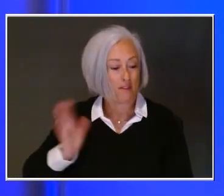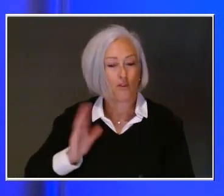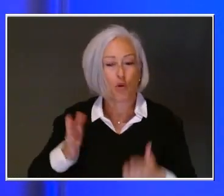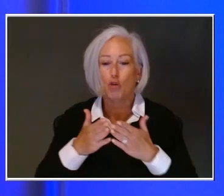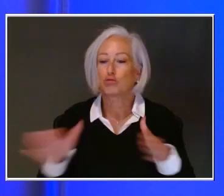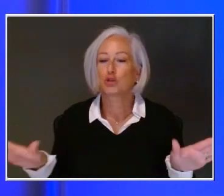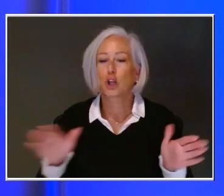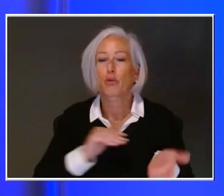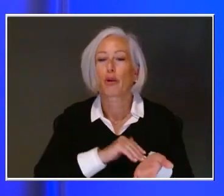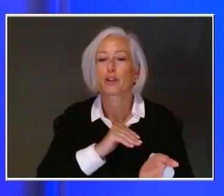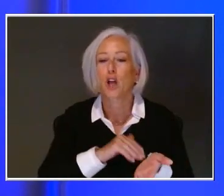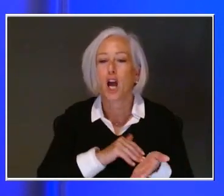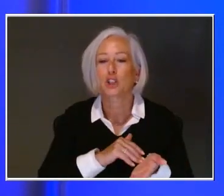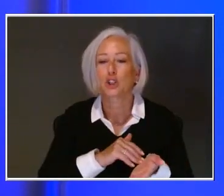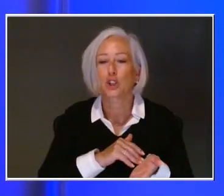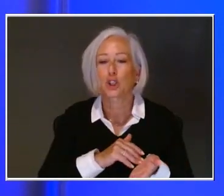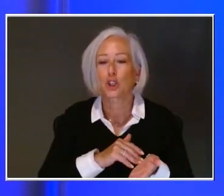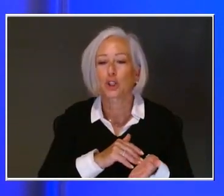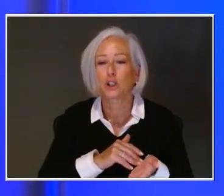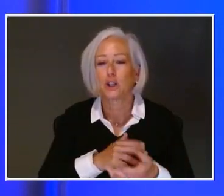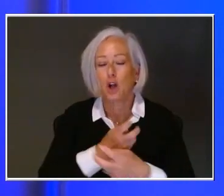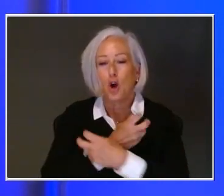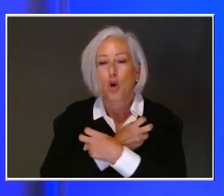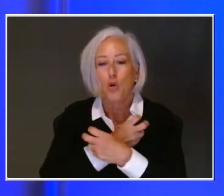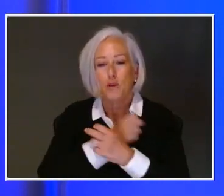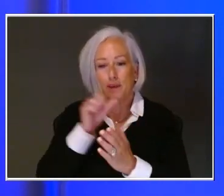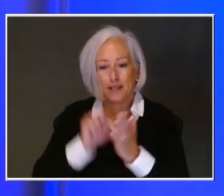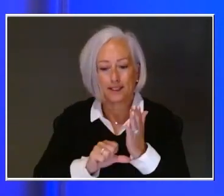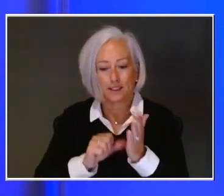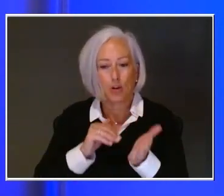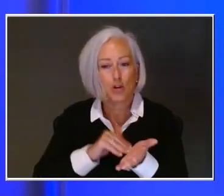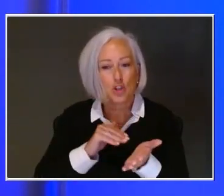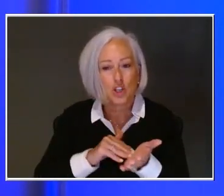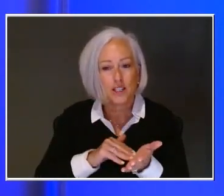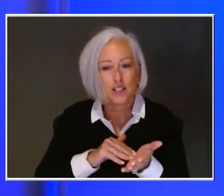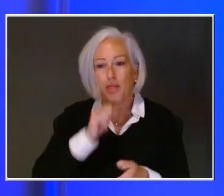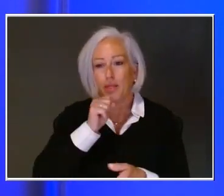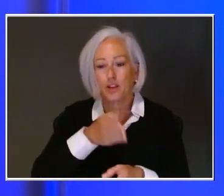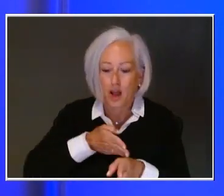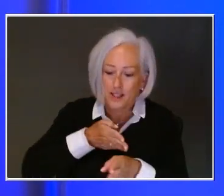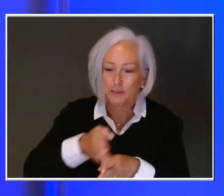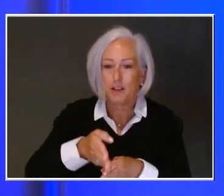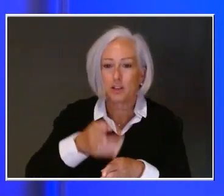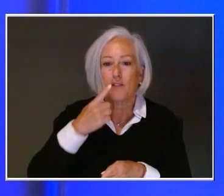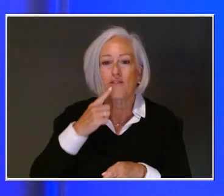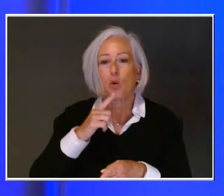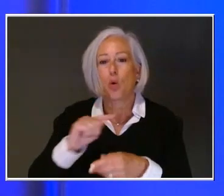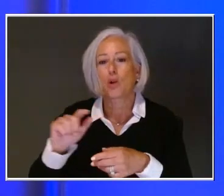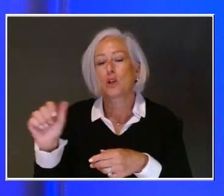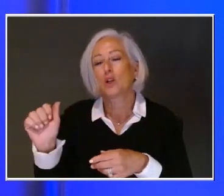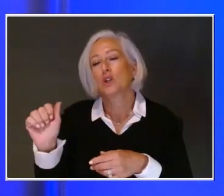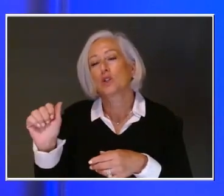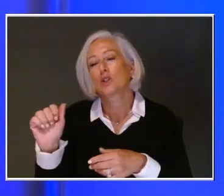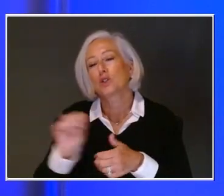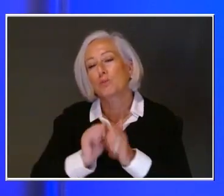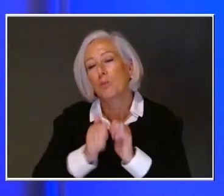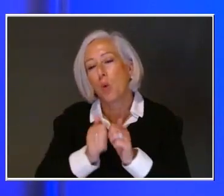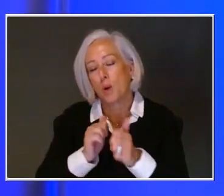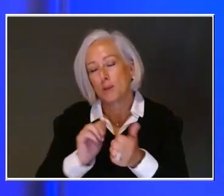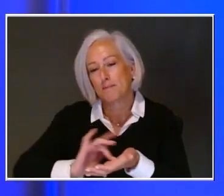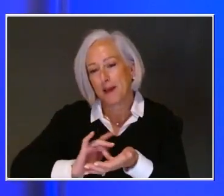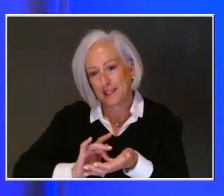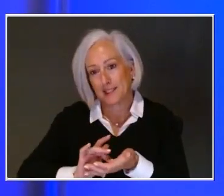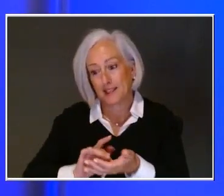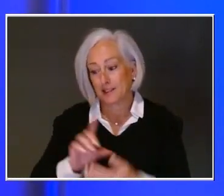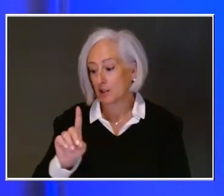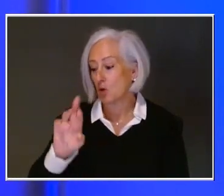folks that orthopedic surgeons that weren't necessarily specialists in sports medicine. So having Dr. Randall and